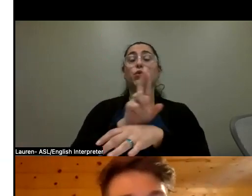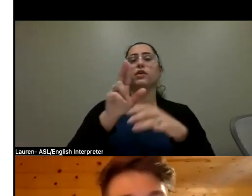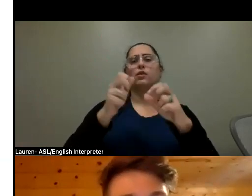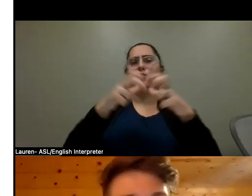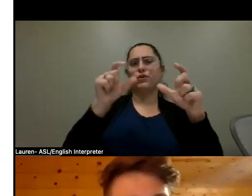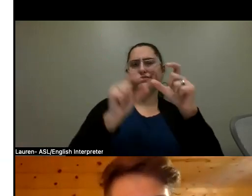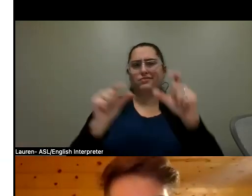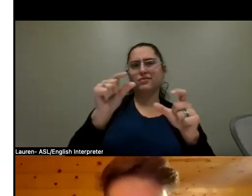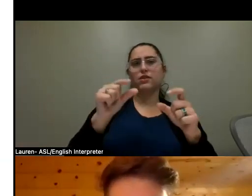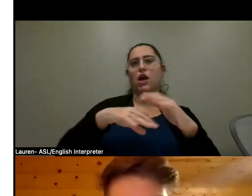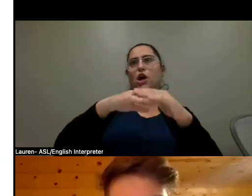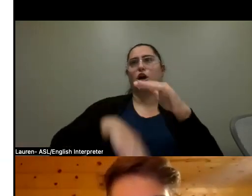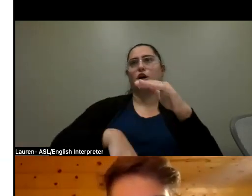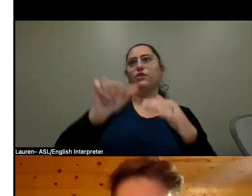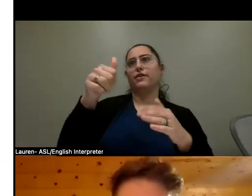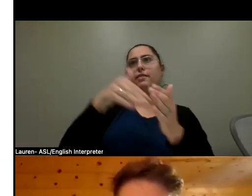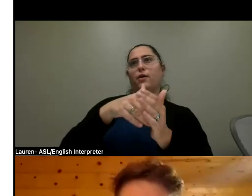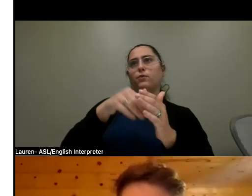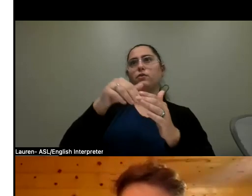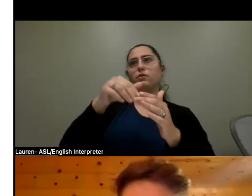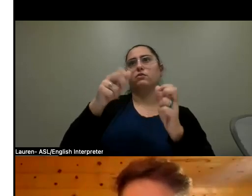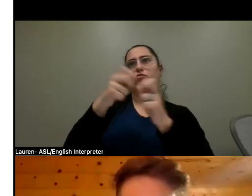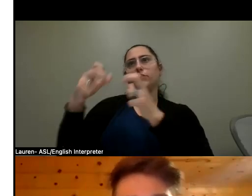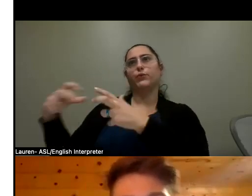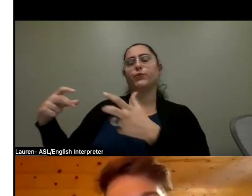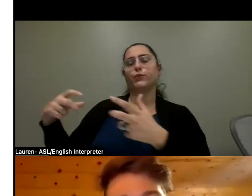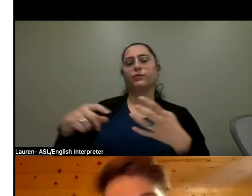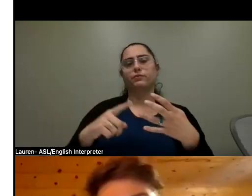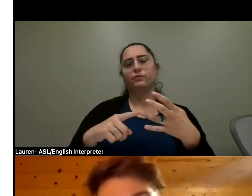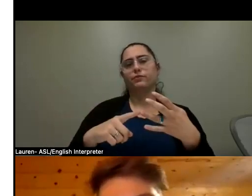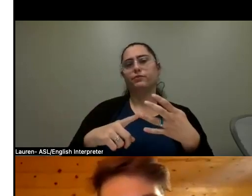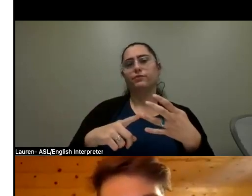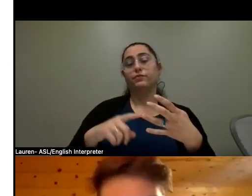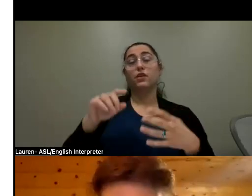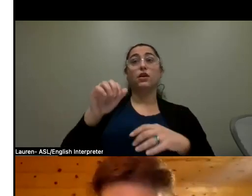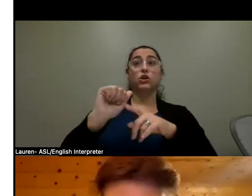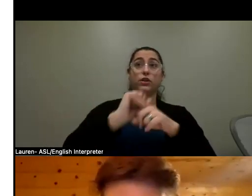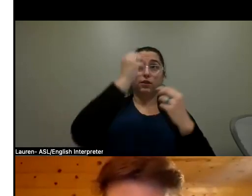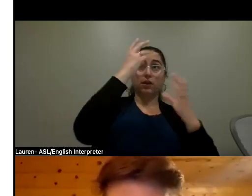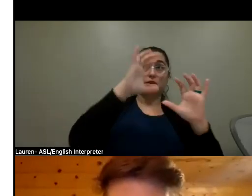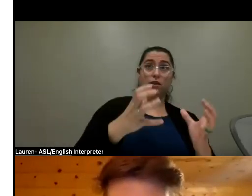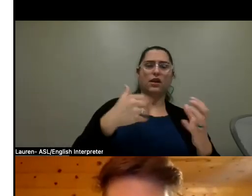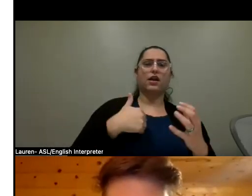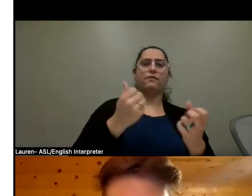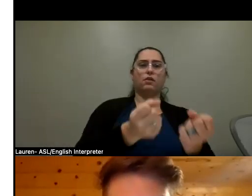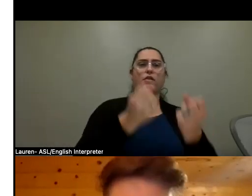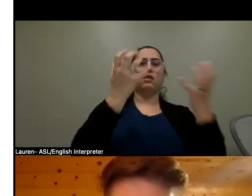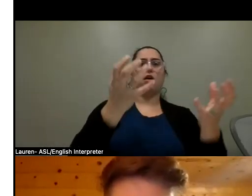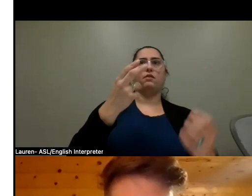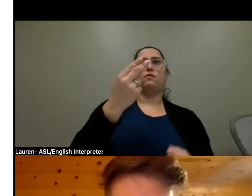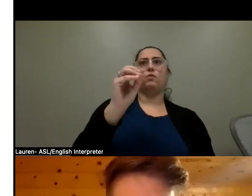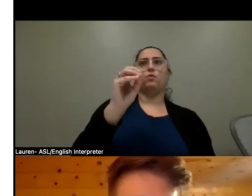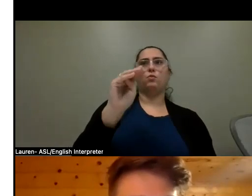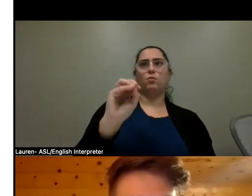smaller than 10,000 residues. And so in the training data set, there would be a bunch of